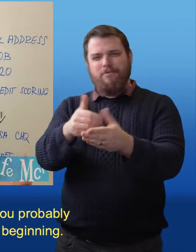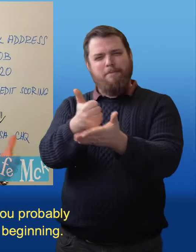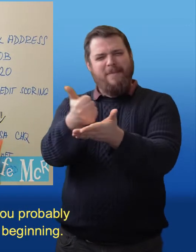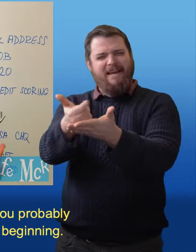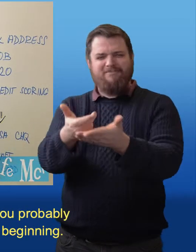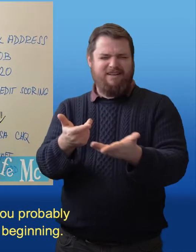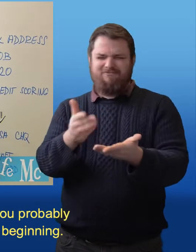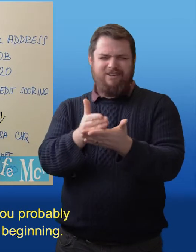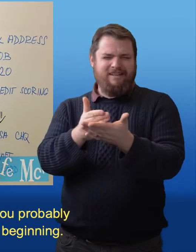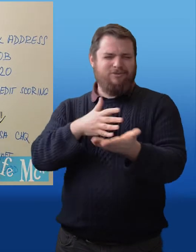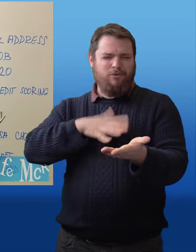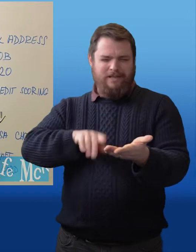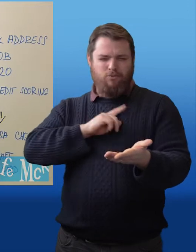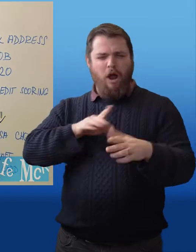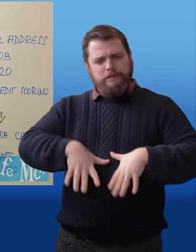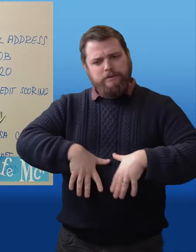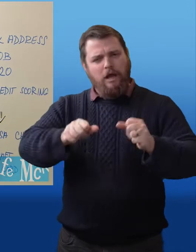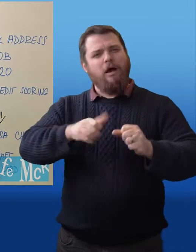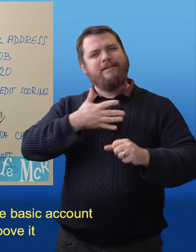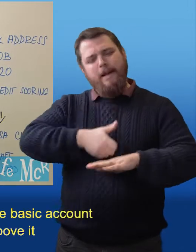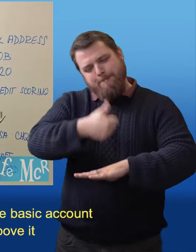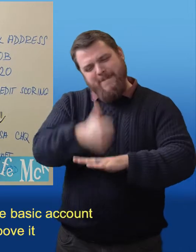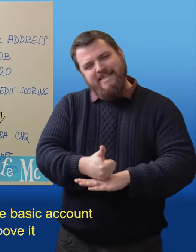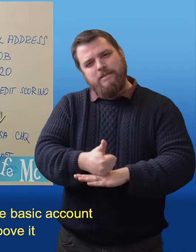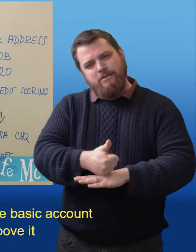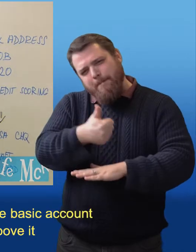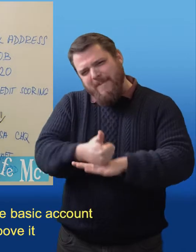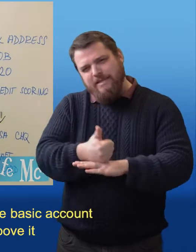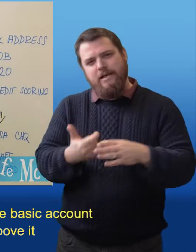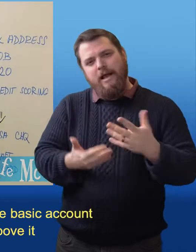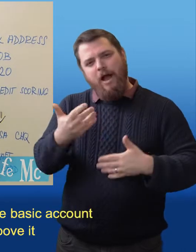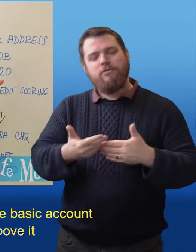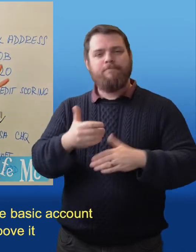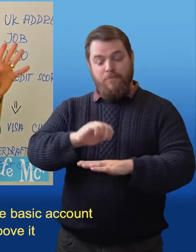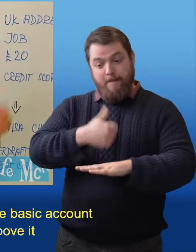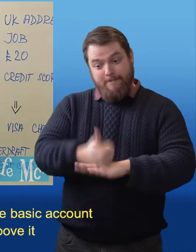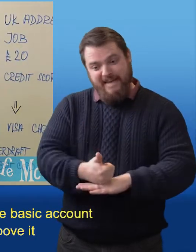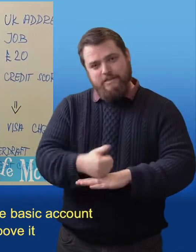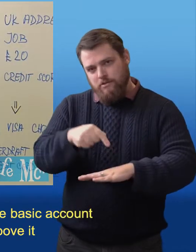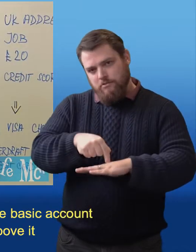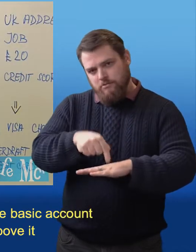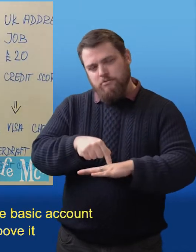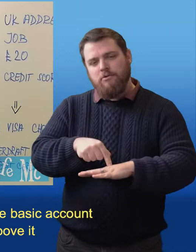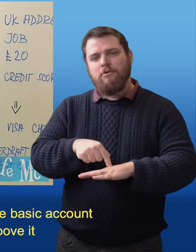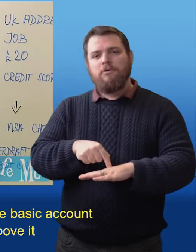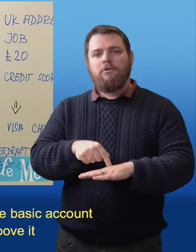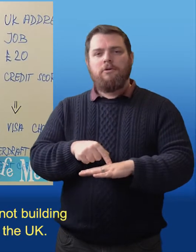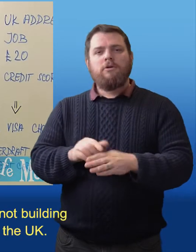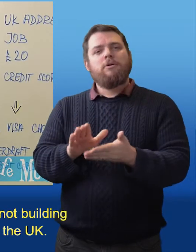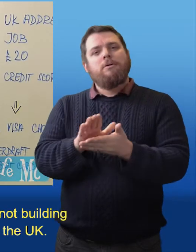probably won't need from the beginning. The difference between the basic account and the account above